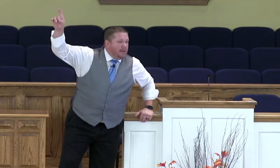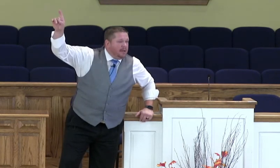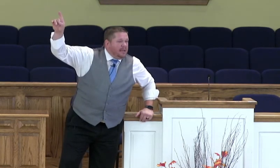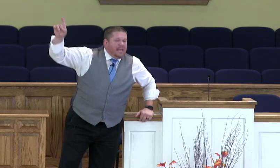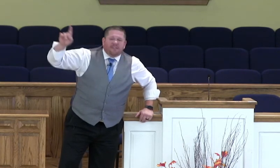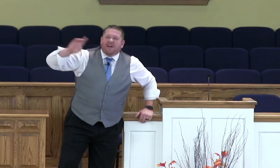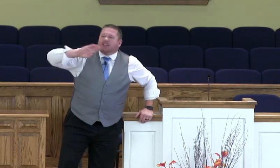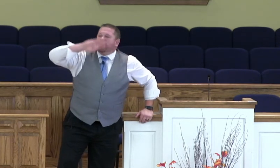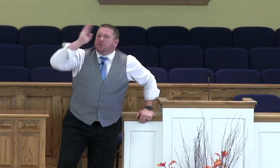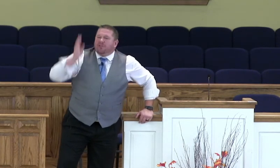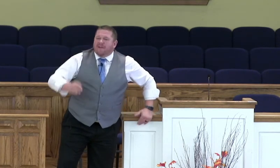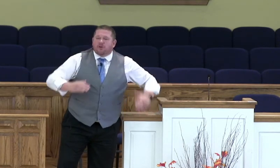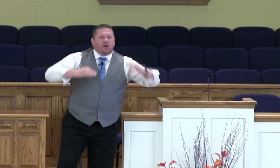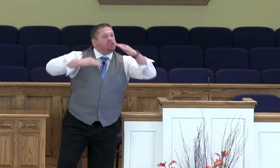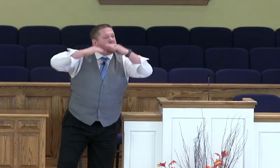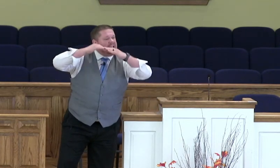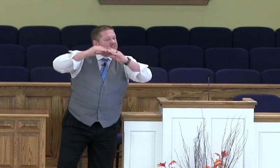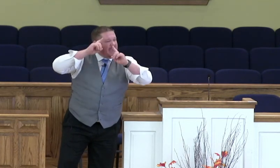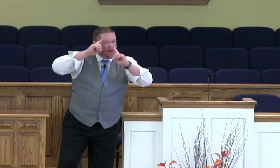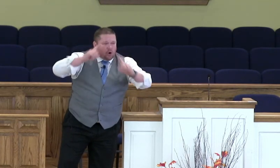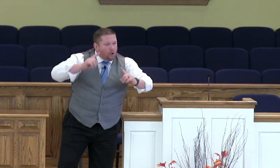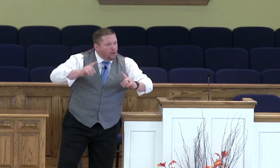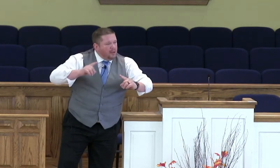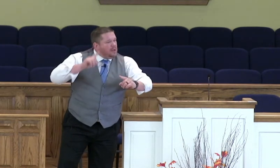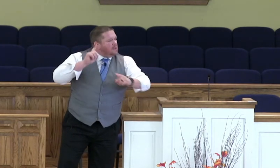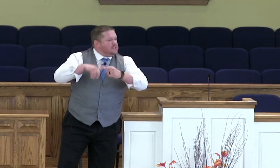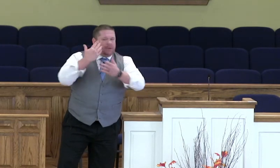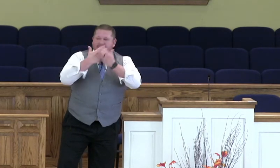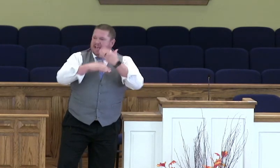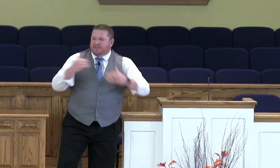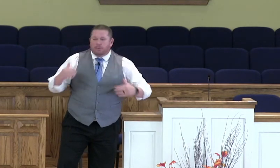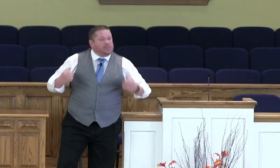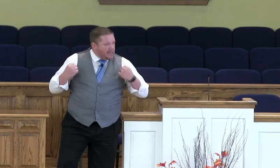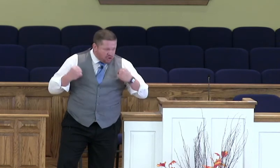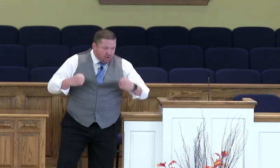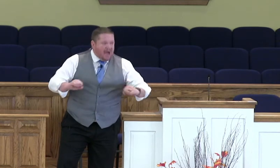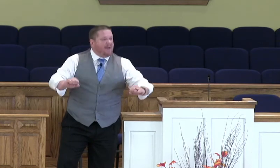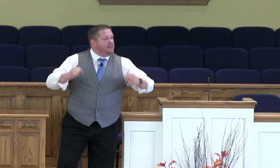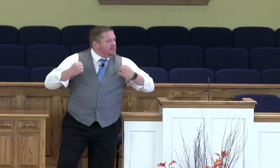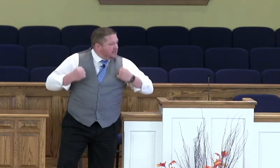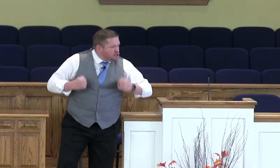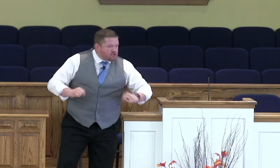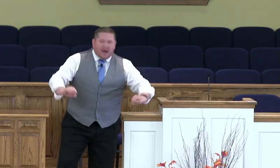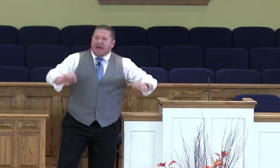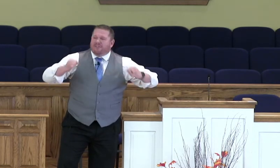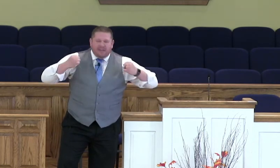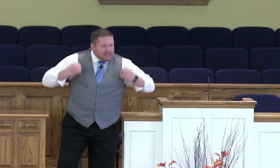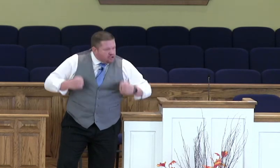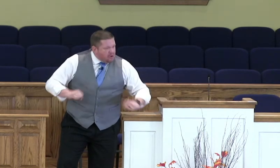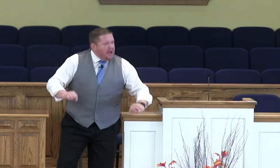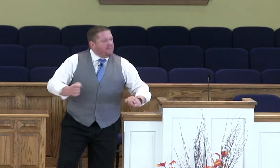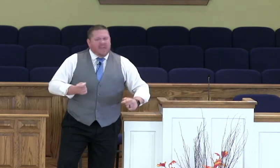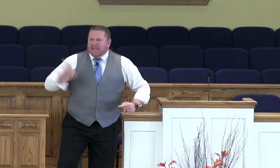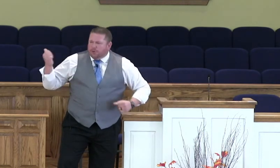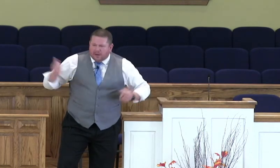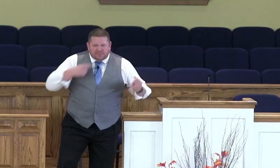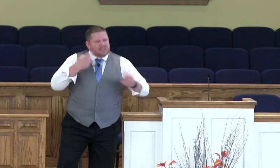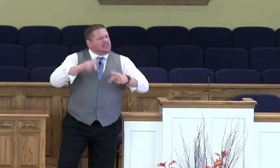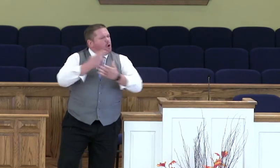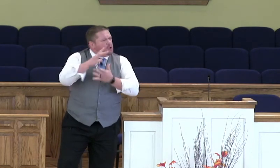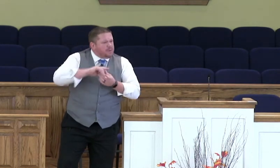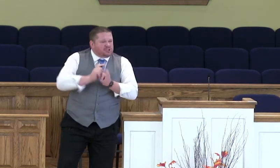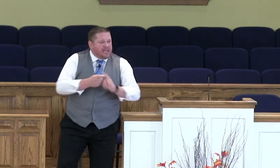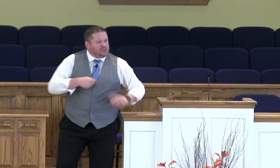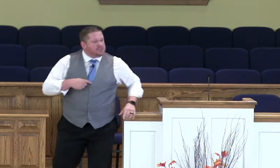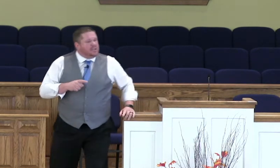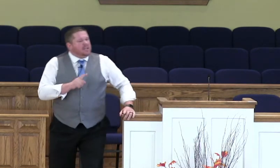him. In fact, we will never achieve that goal until we get to heaven, but we got to strive. And strive and strive and get rid of sins and